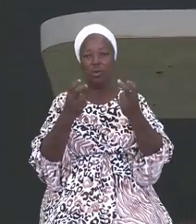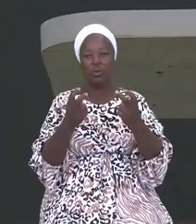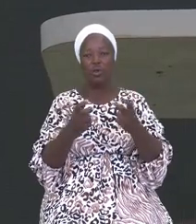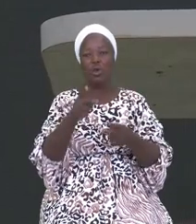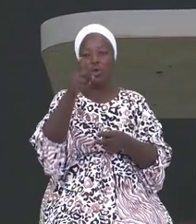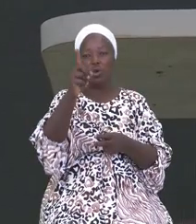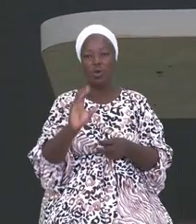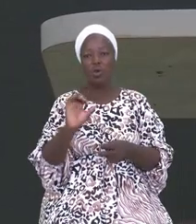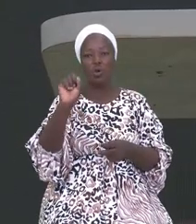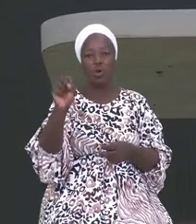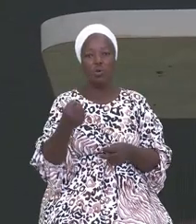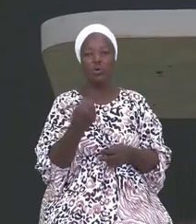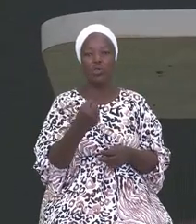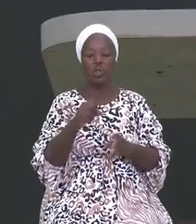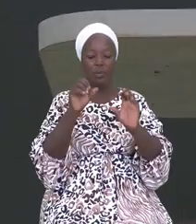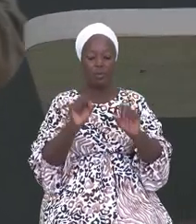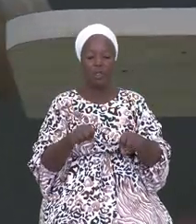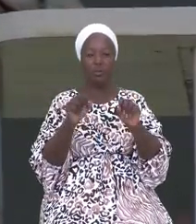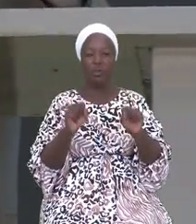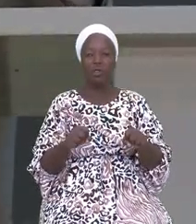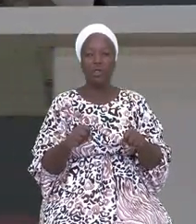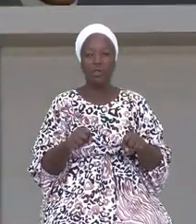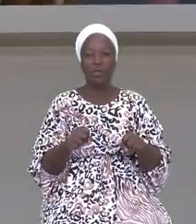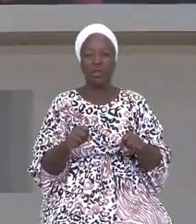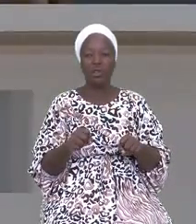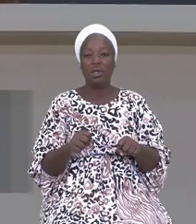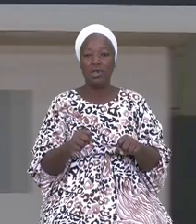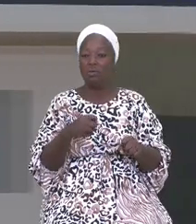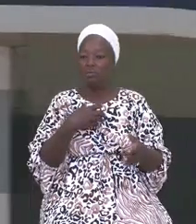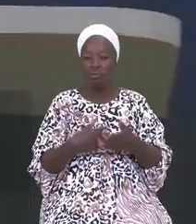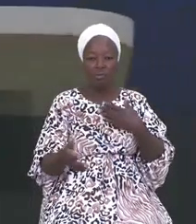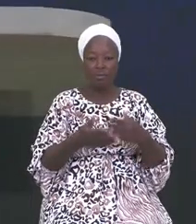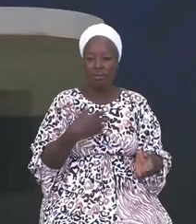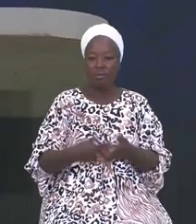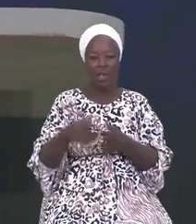God's possibilities despite man's